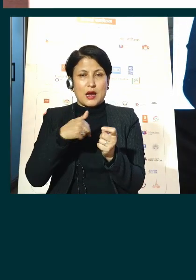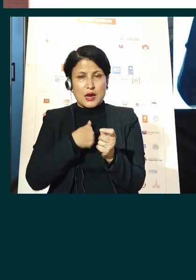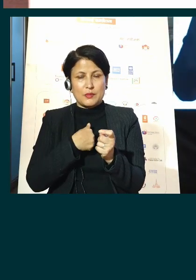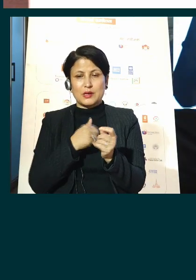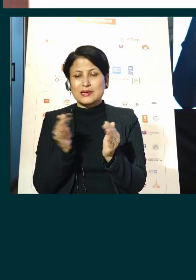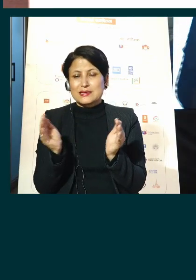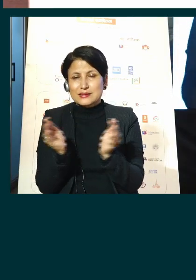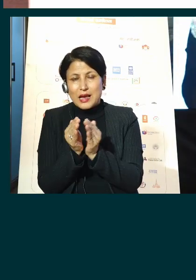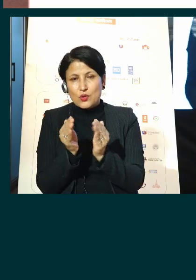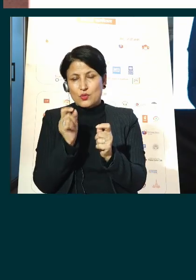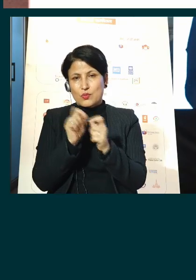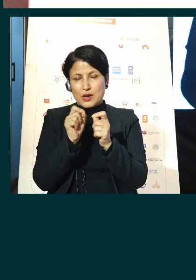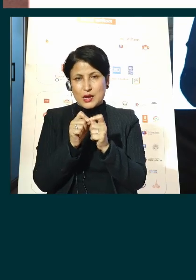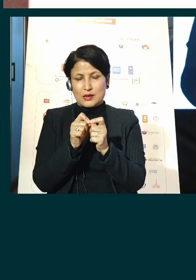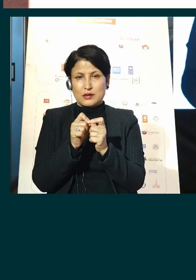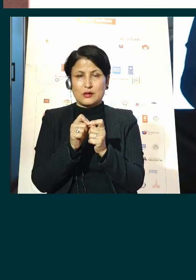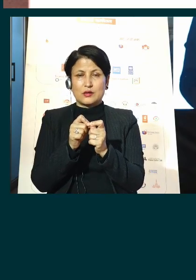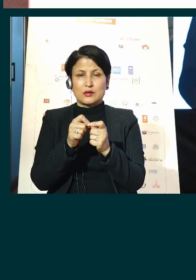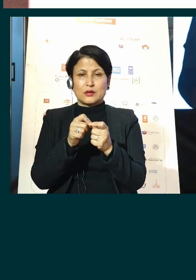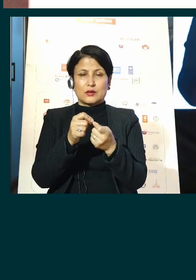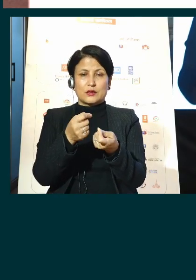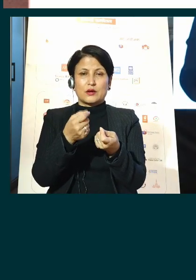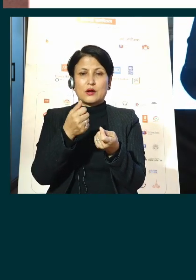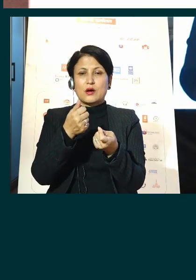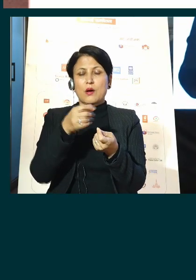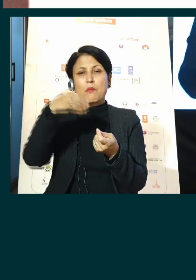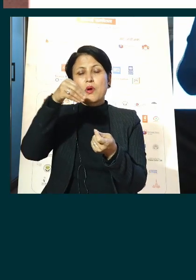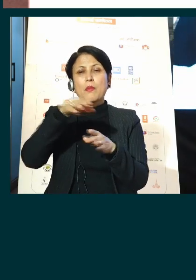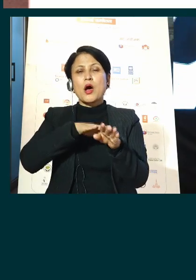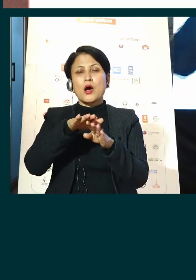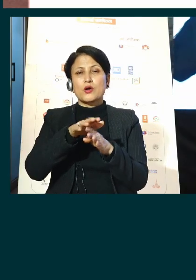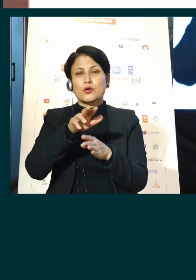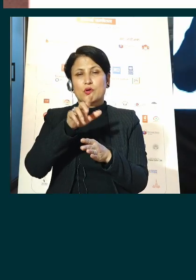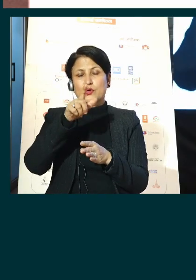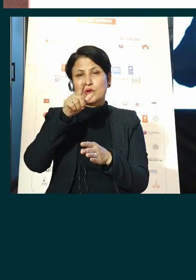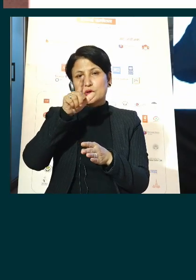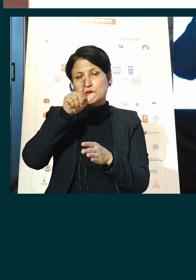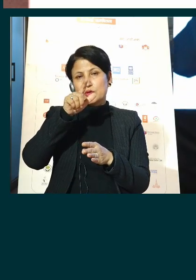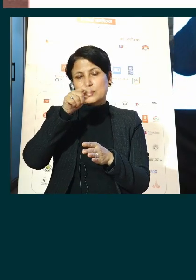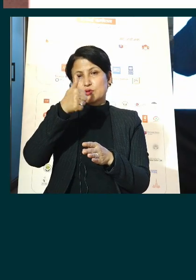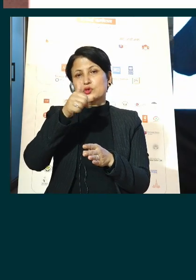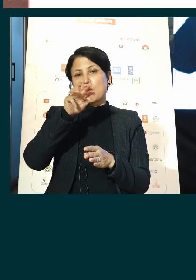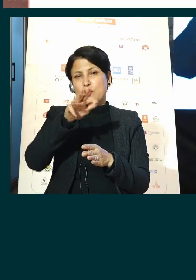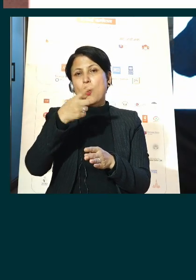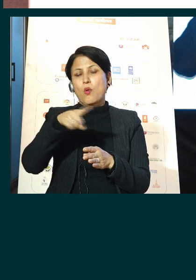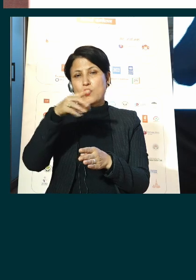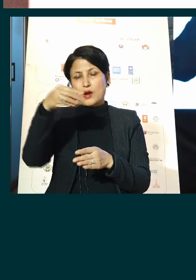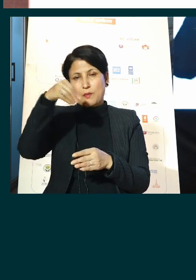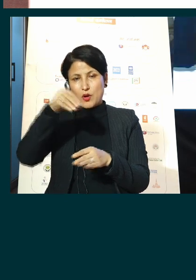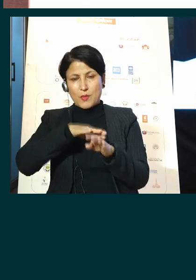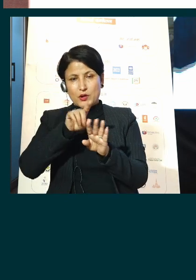and we ended up focusing on 69 pieces of evidence that gave us really policy or programmatic tools